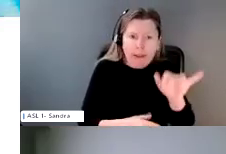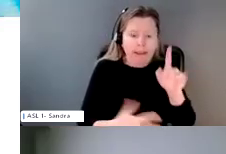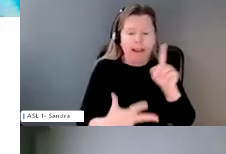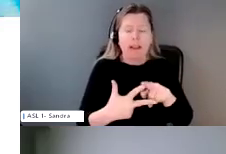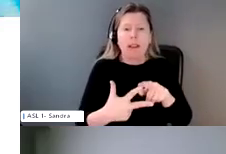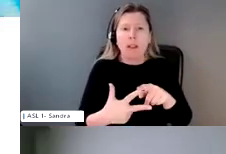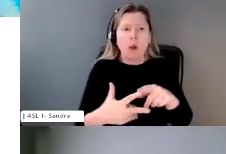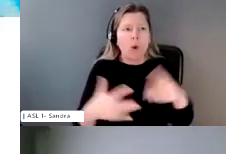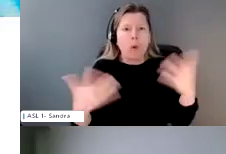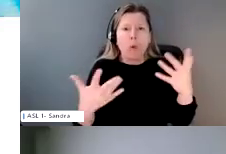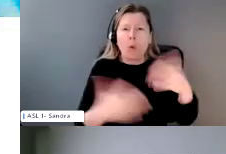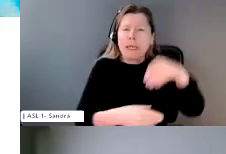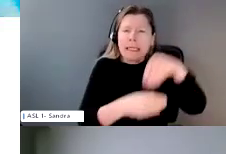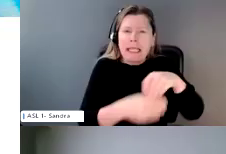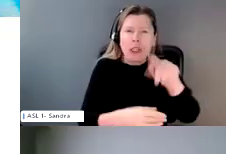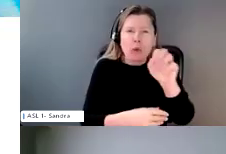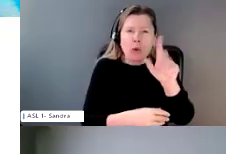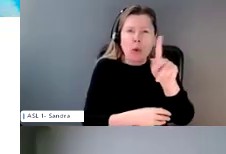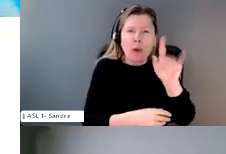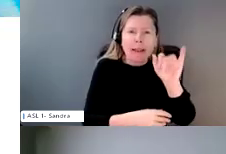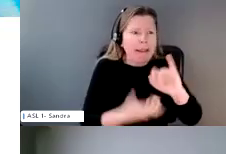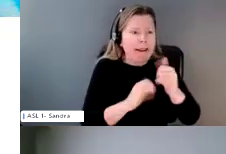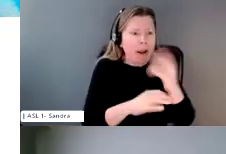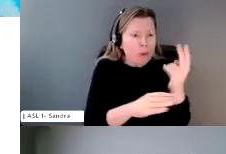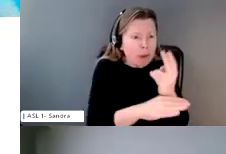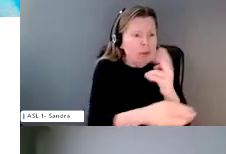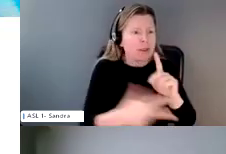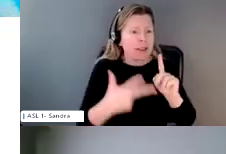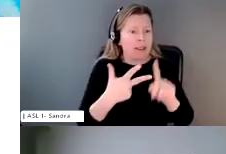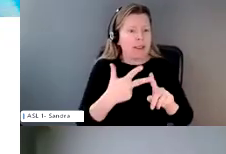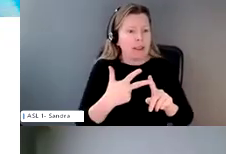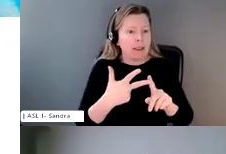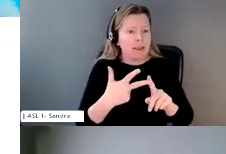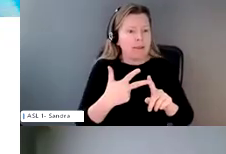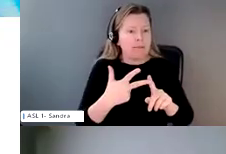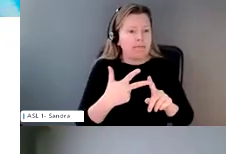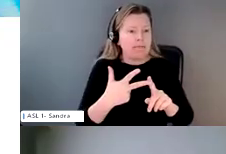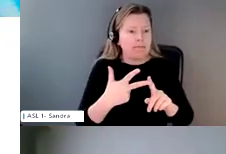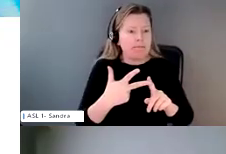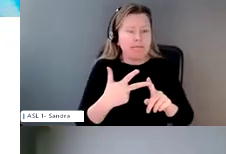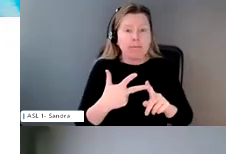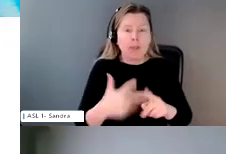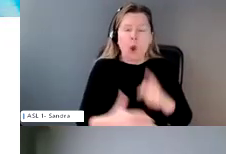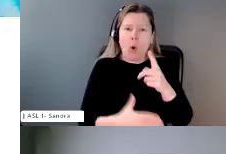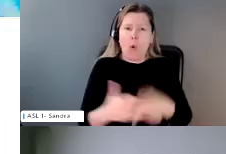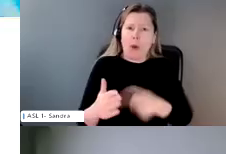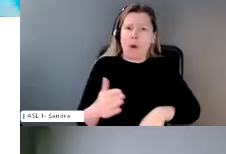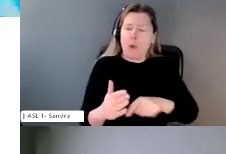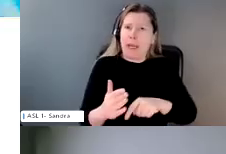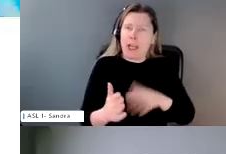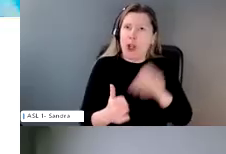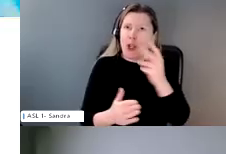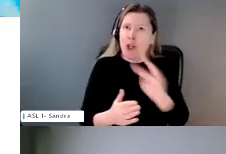it is and how it's used. And then we're going to talk about what we learned